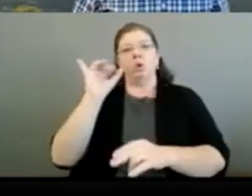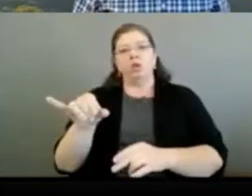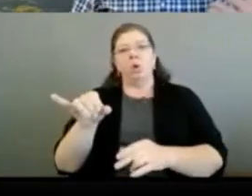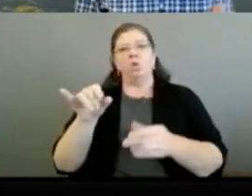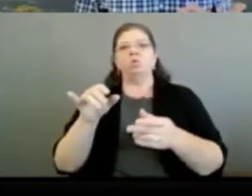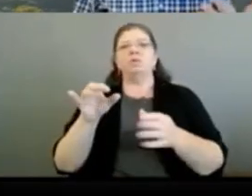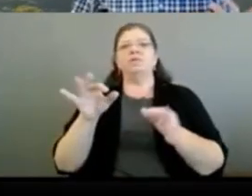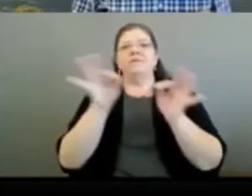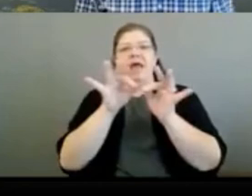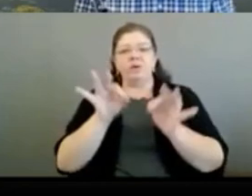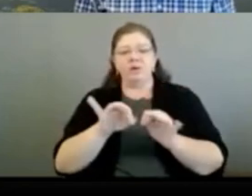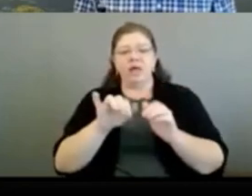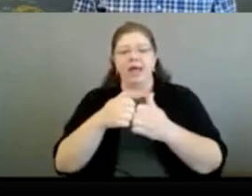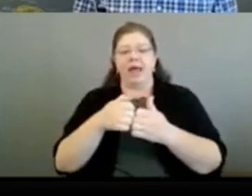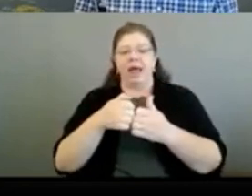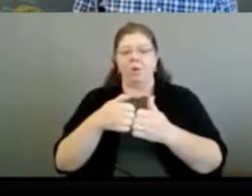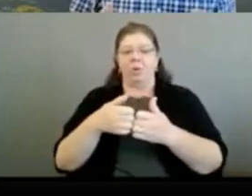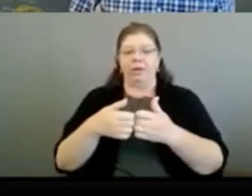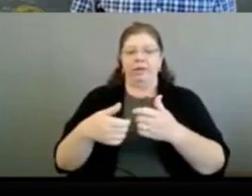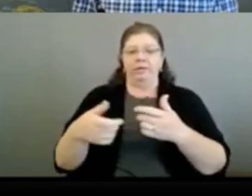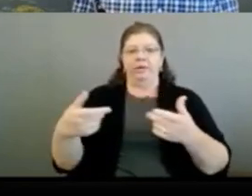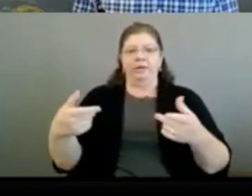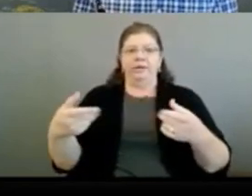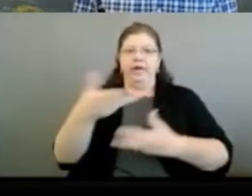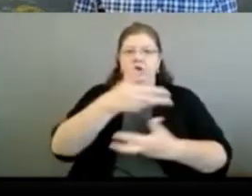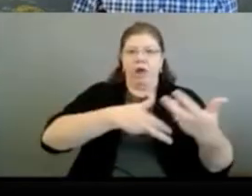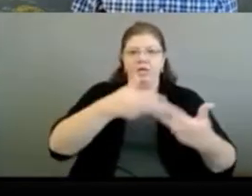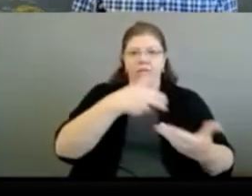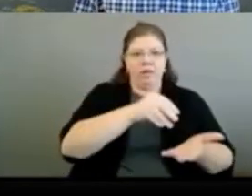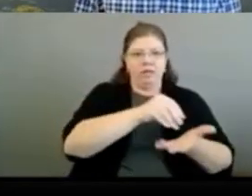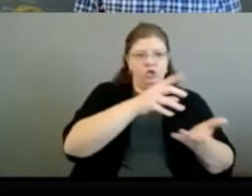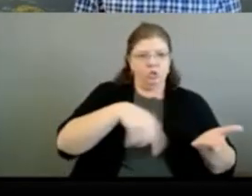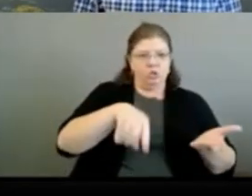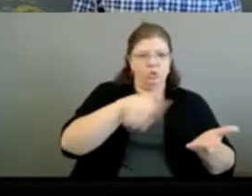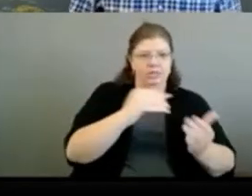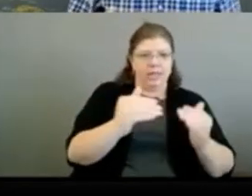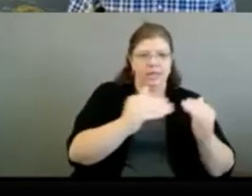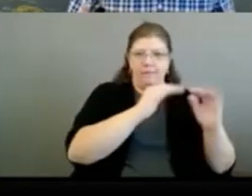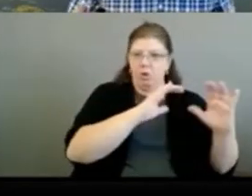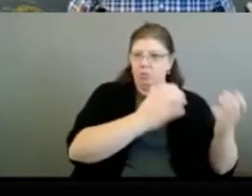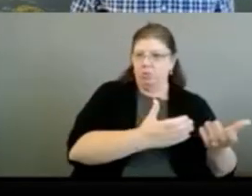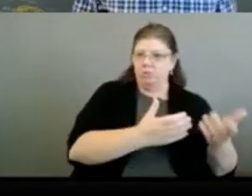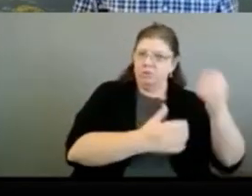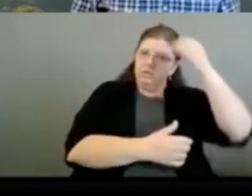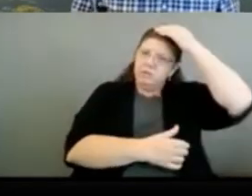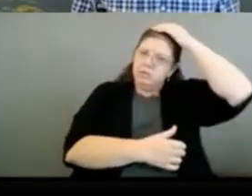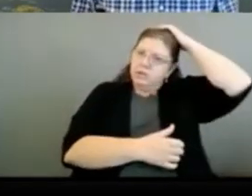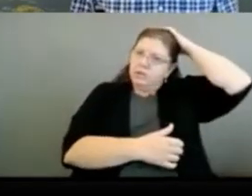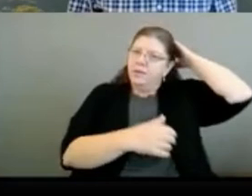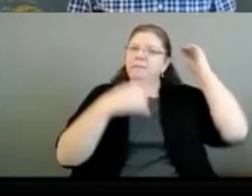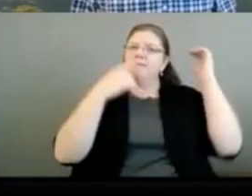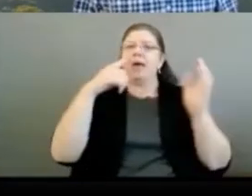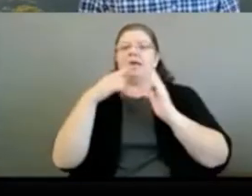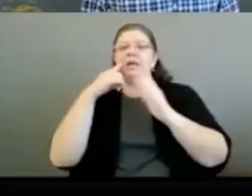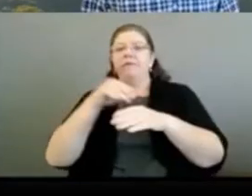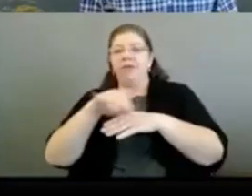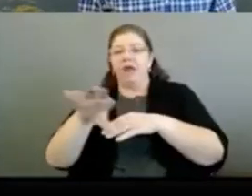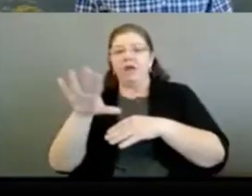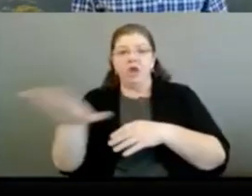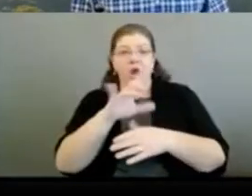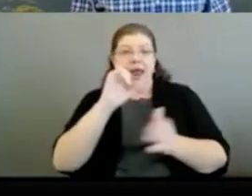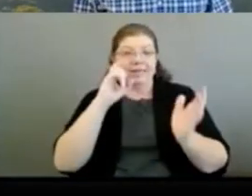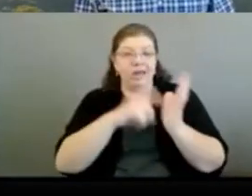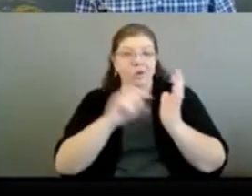of looking at how interactions among people, such as students in their peer groups, might shape their identity or their learning.